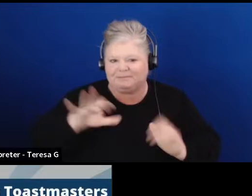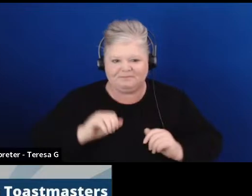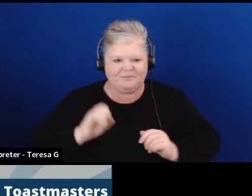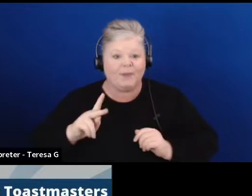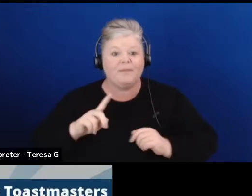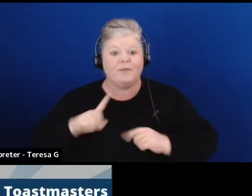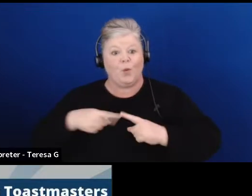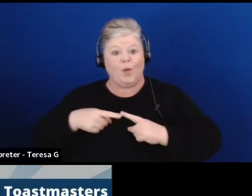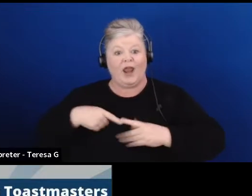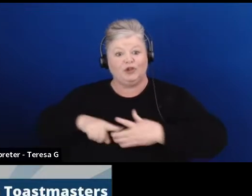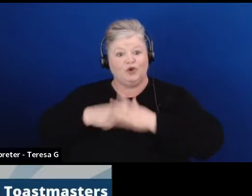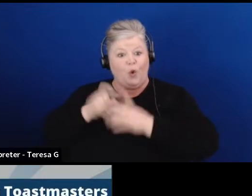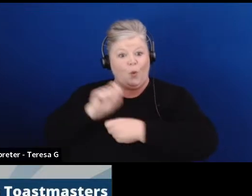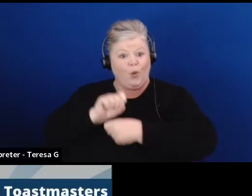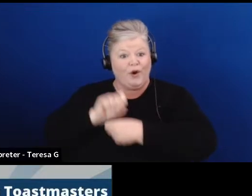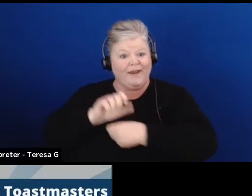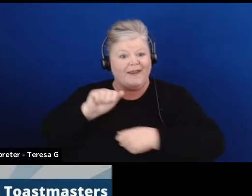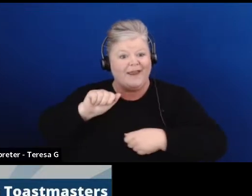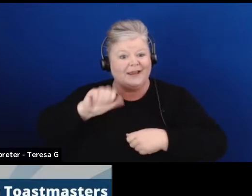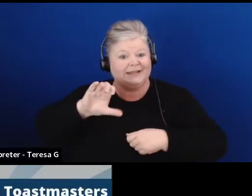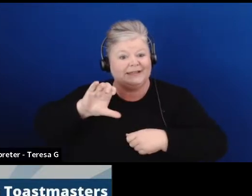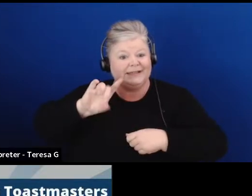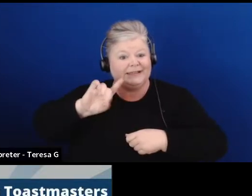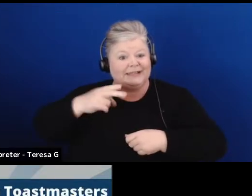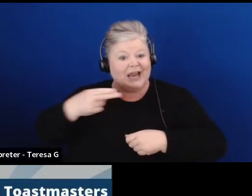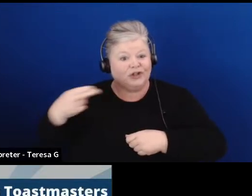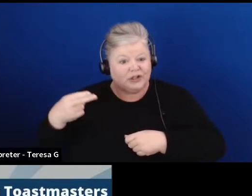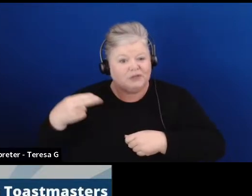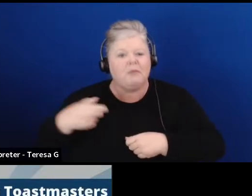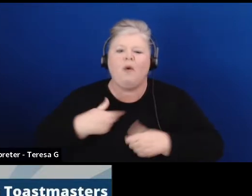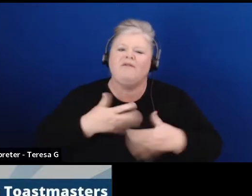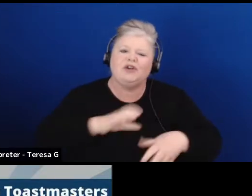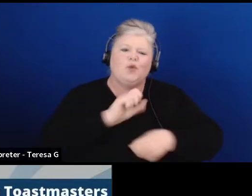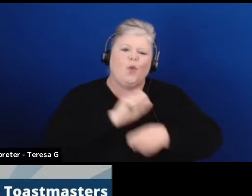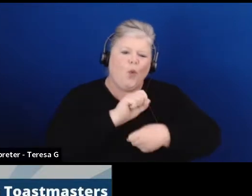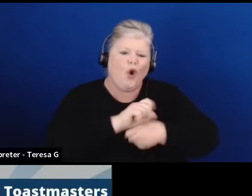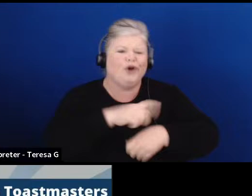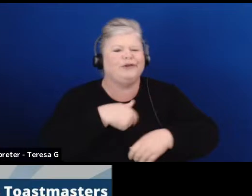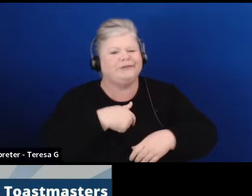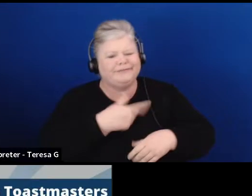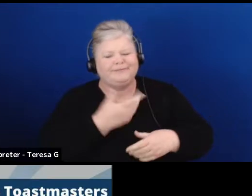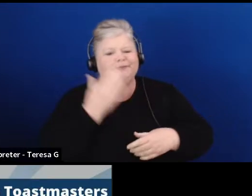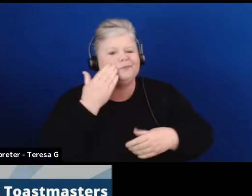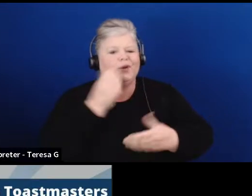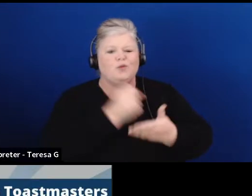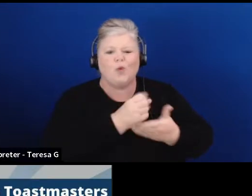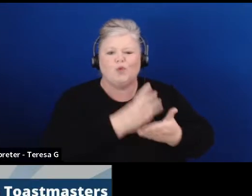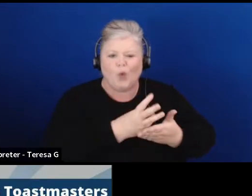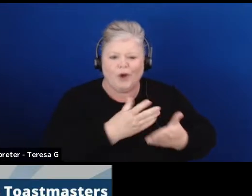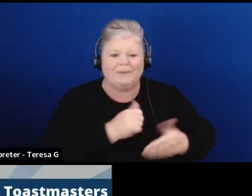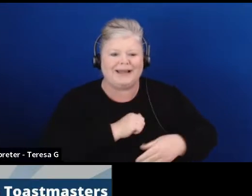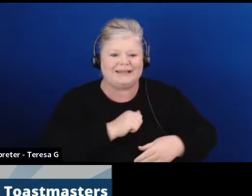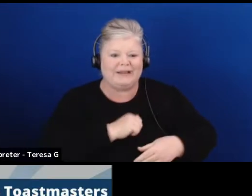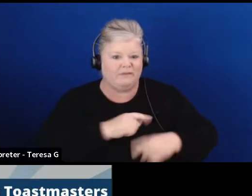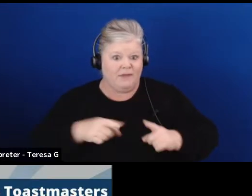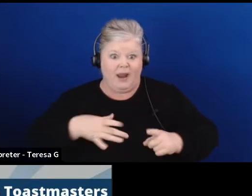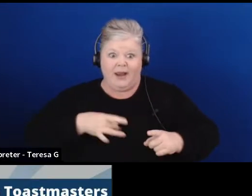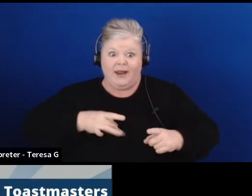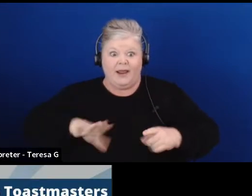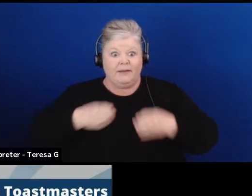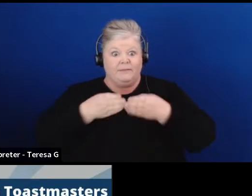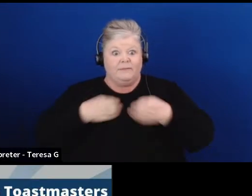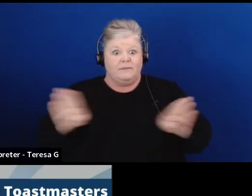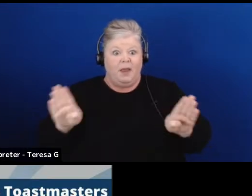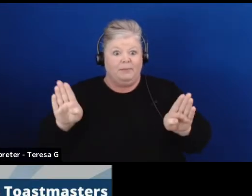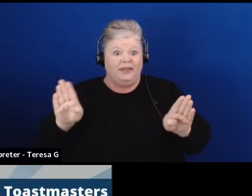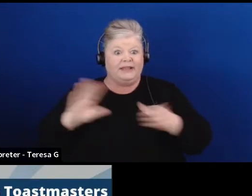commission, I had been in social services and was a social worker, but I did not love public speaking. I really